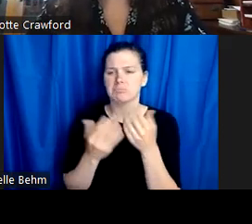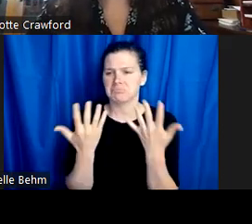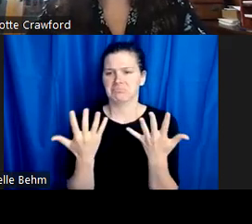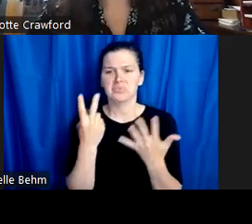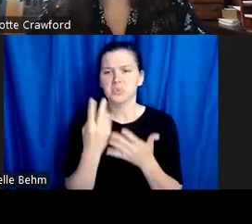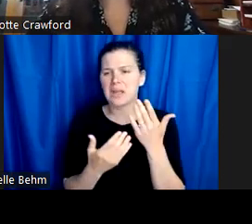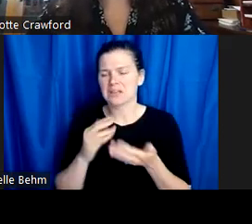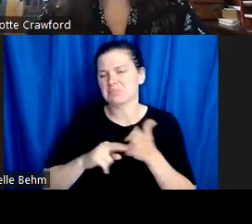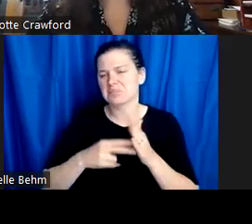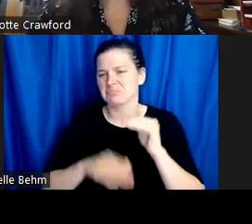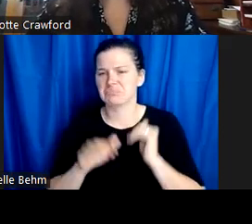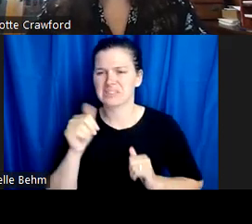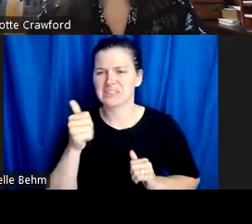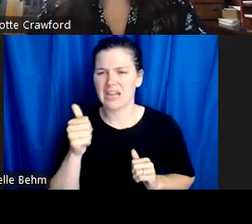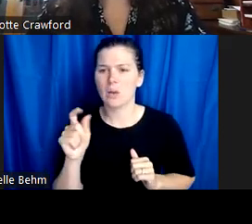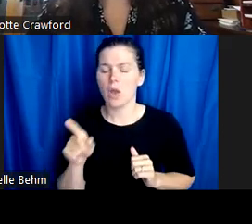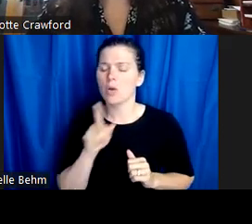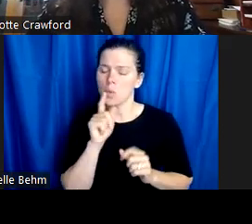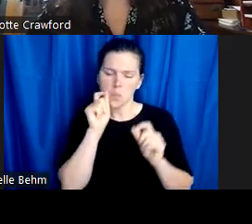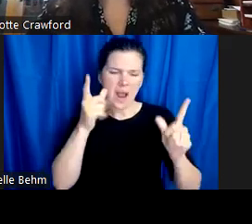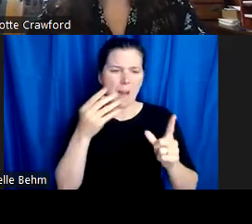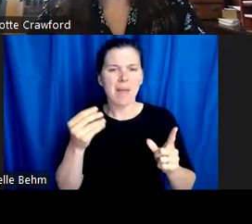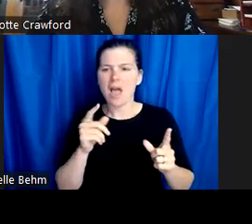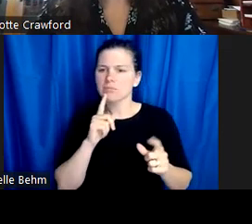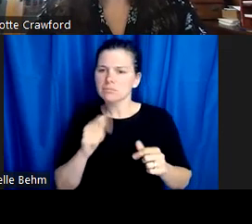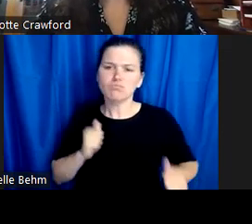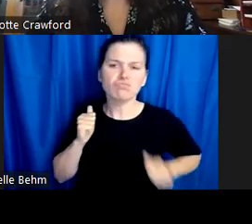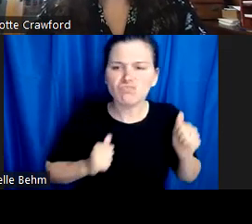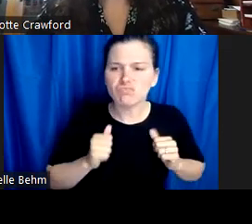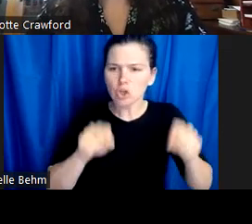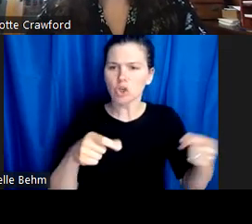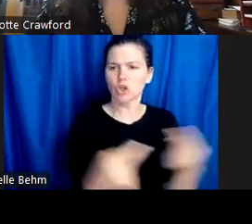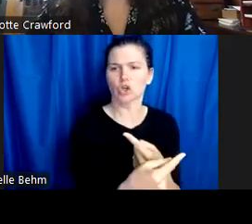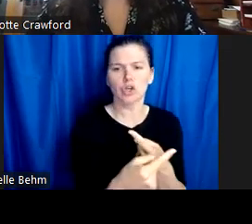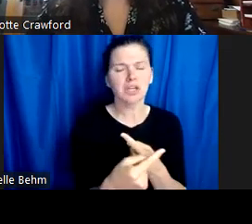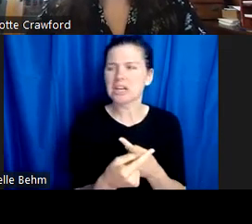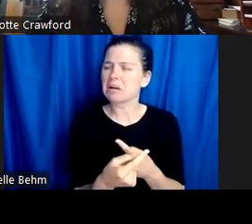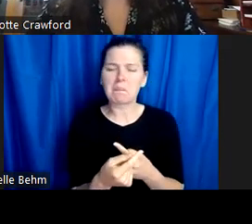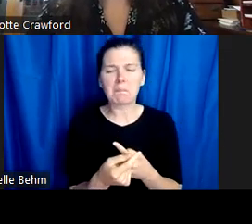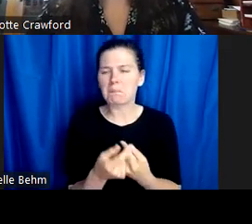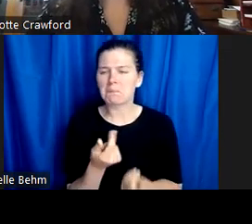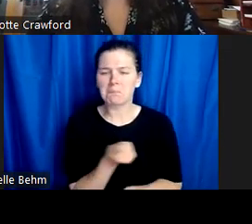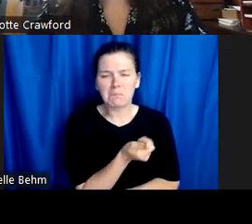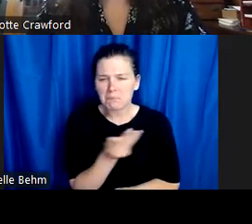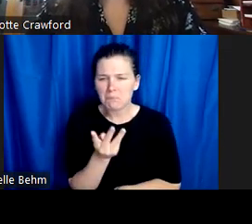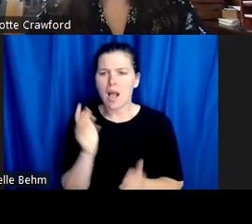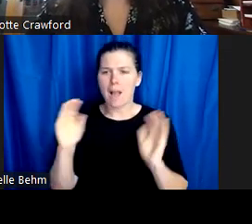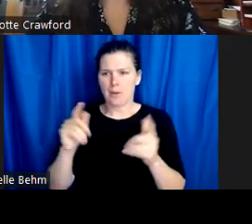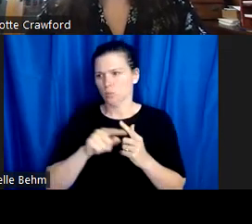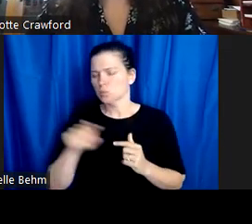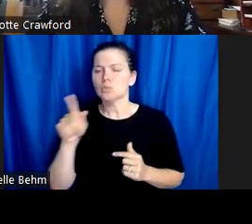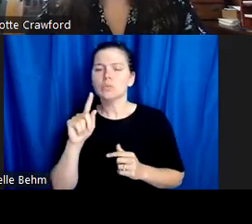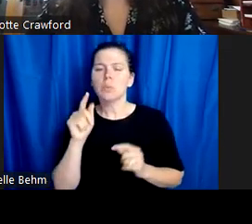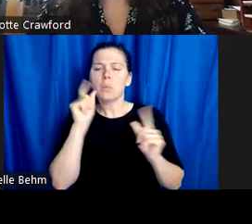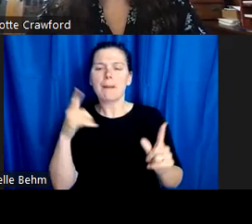Most of them are kind of groggy still, and you don't have to worry about getting hurt. But you do want to be safe just in case. And you